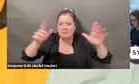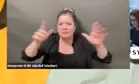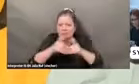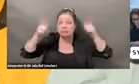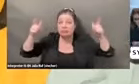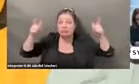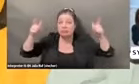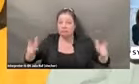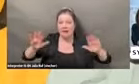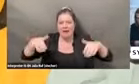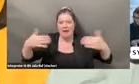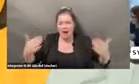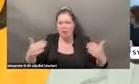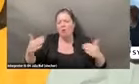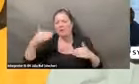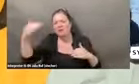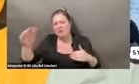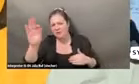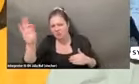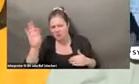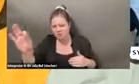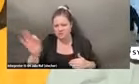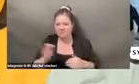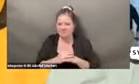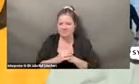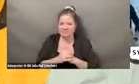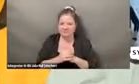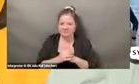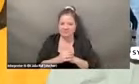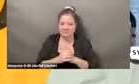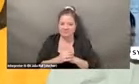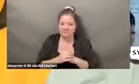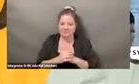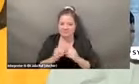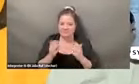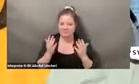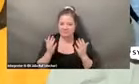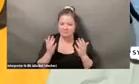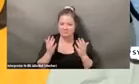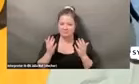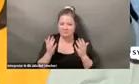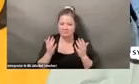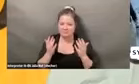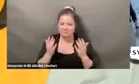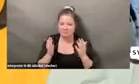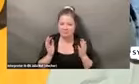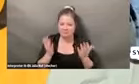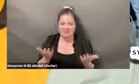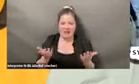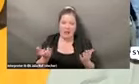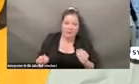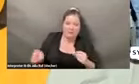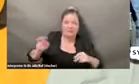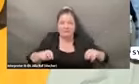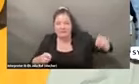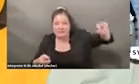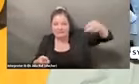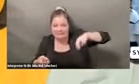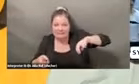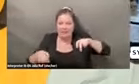a musical chairs here, which is good, because then we also need to move around, and that is